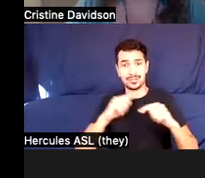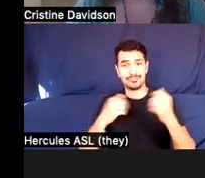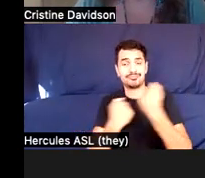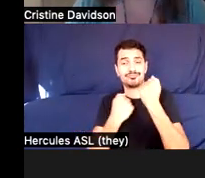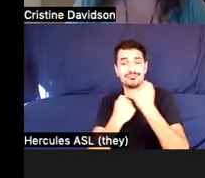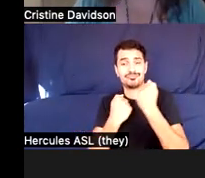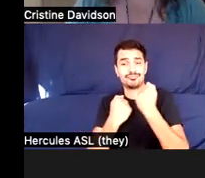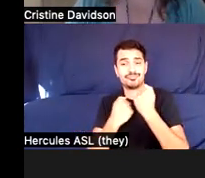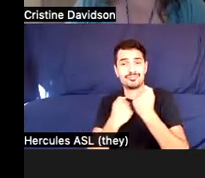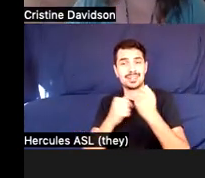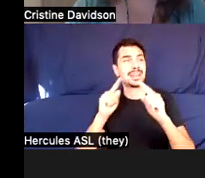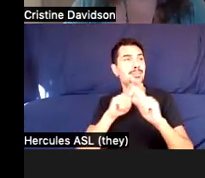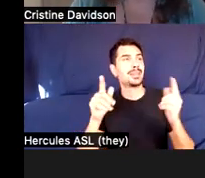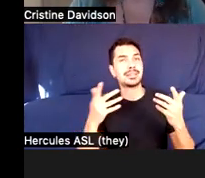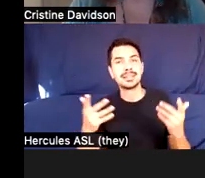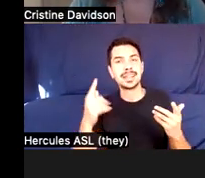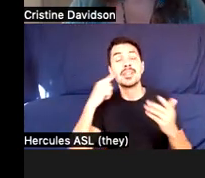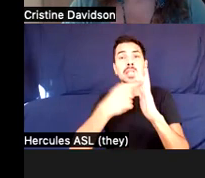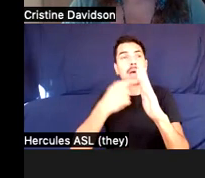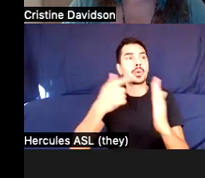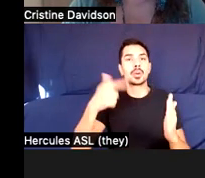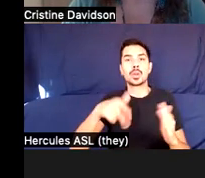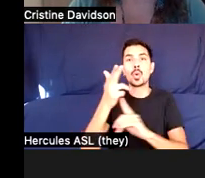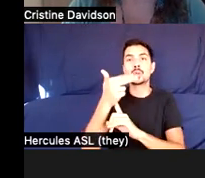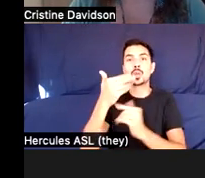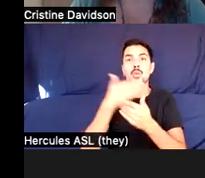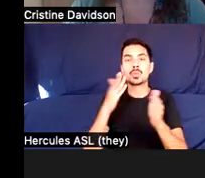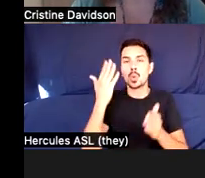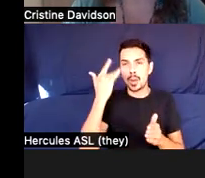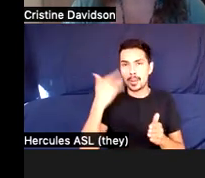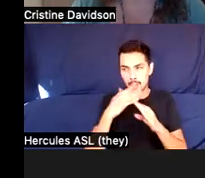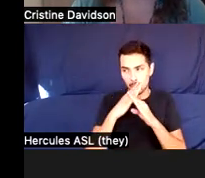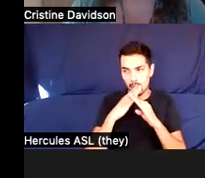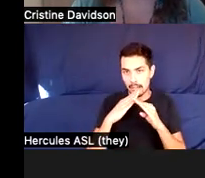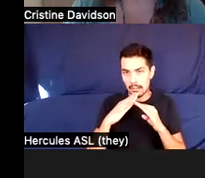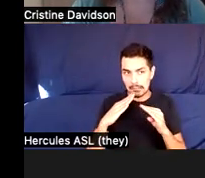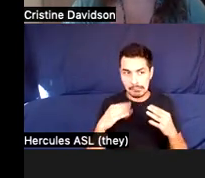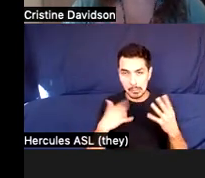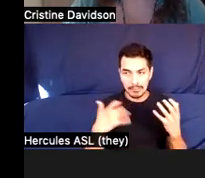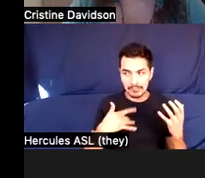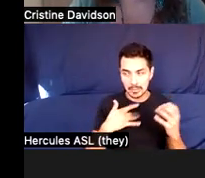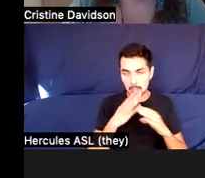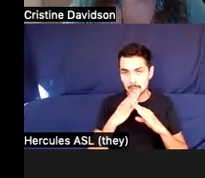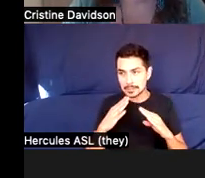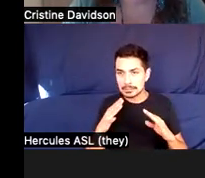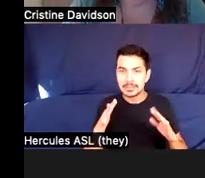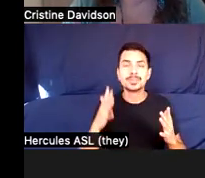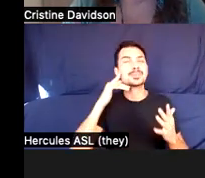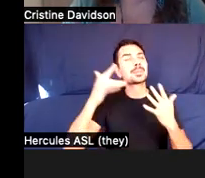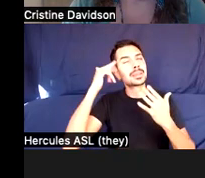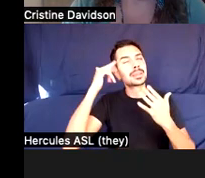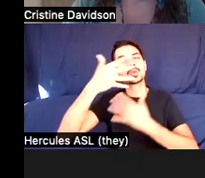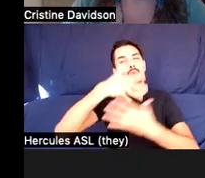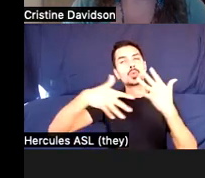right? That's like, why would I have to be quiet? And there's like social norms that we